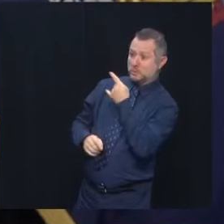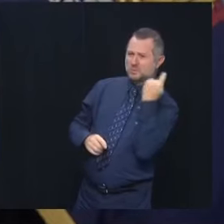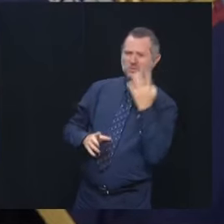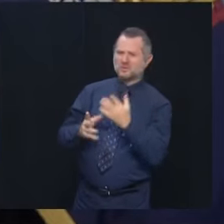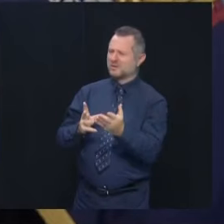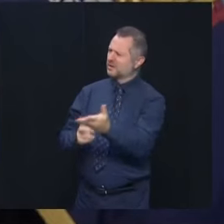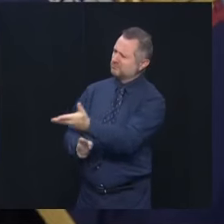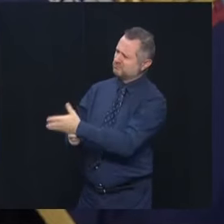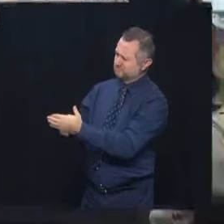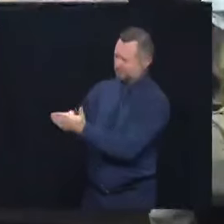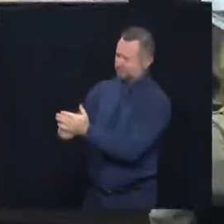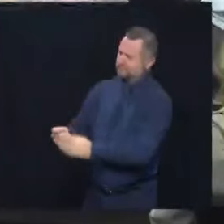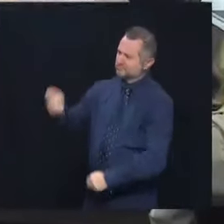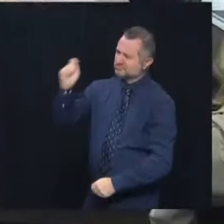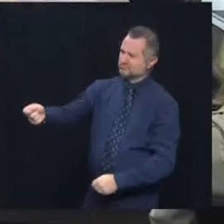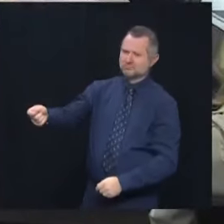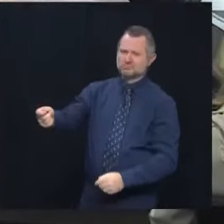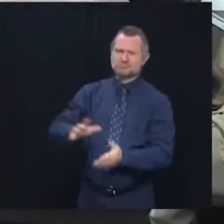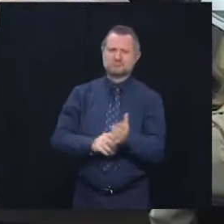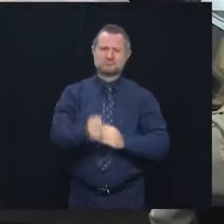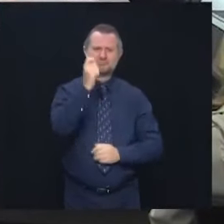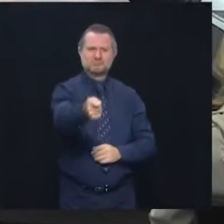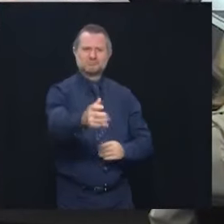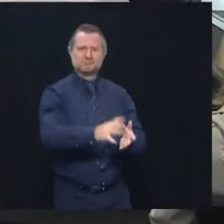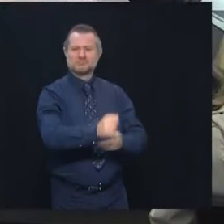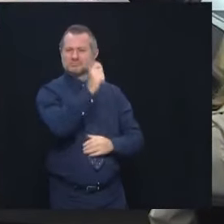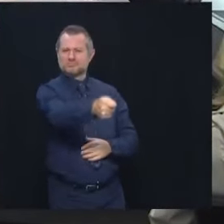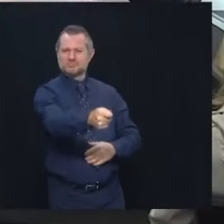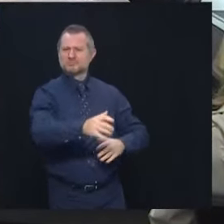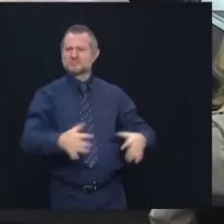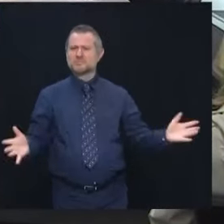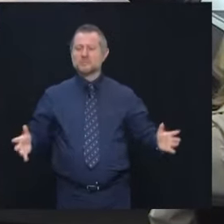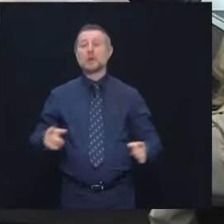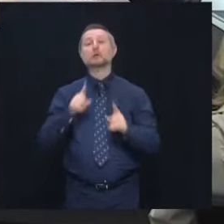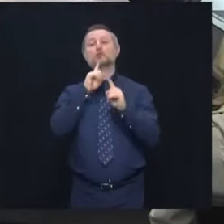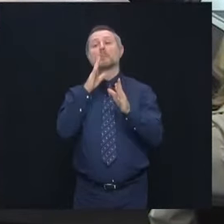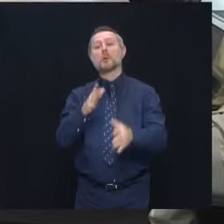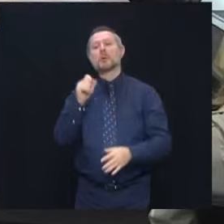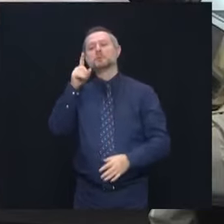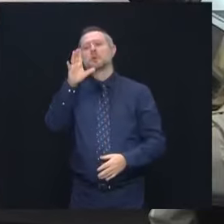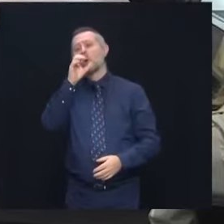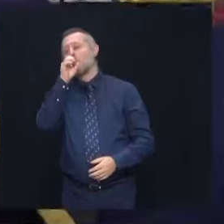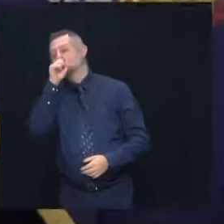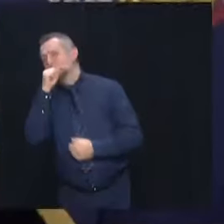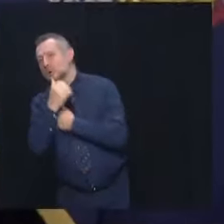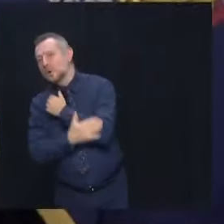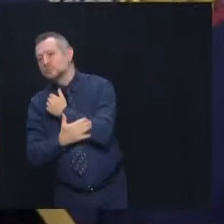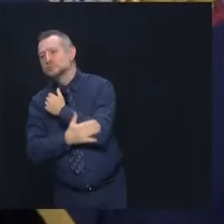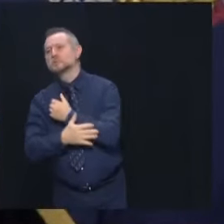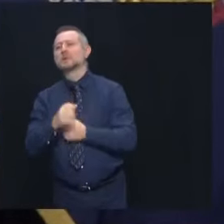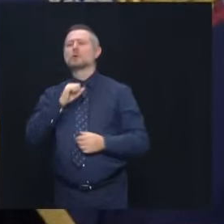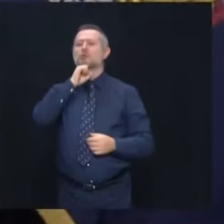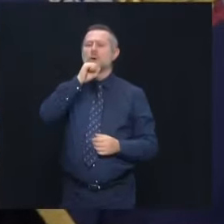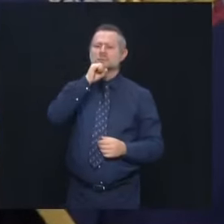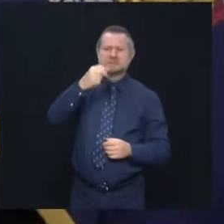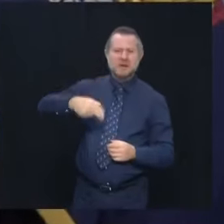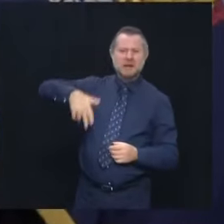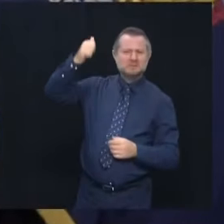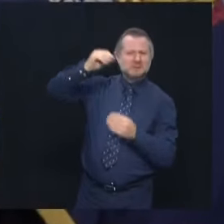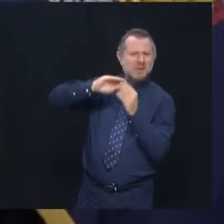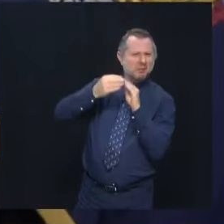ticketed. Governor, doesn't Orange County and Rockland County have higher infection rates than Queens? It depends. It depends on